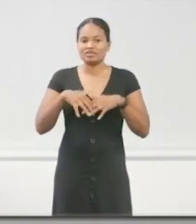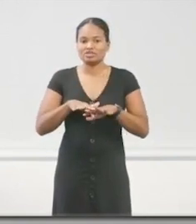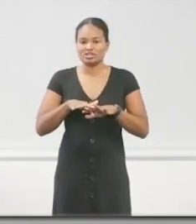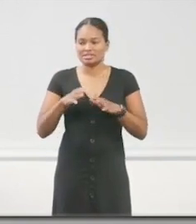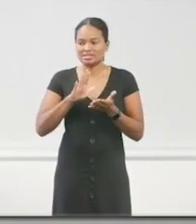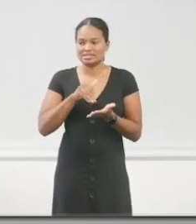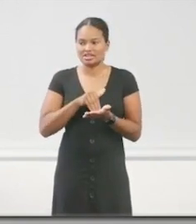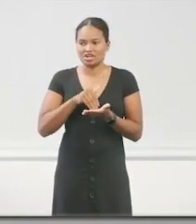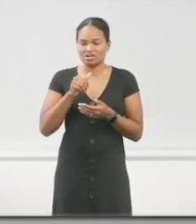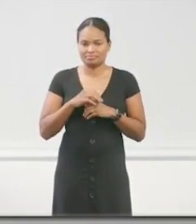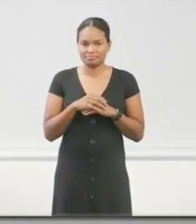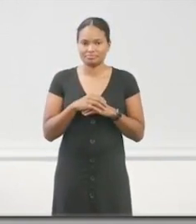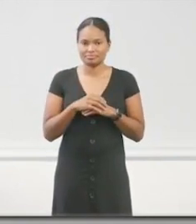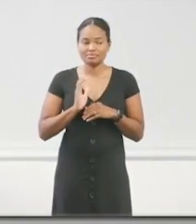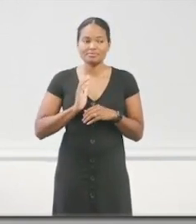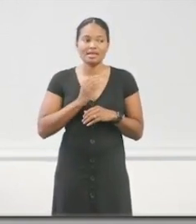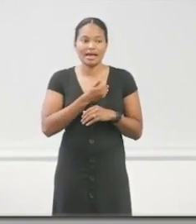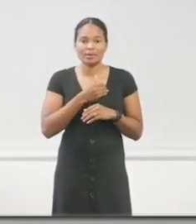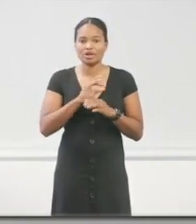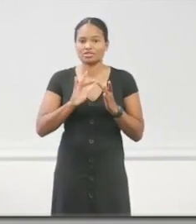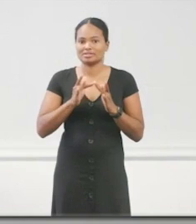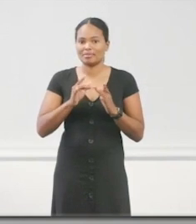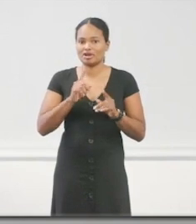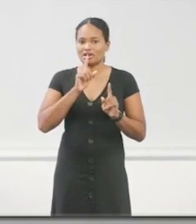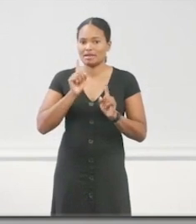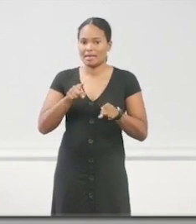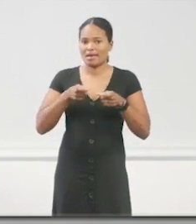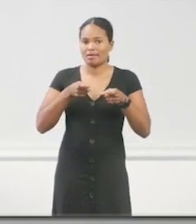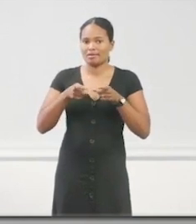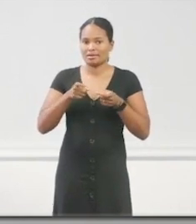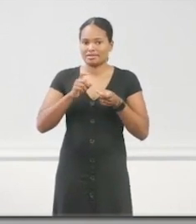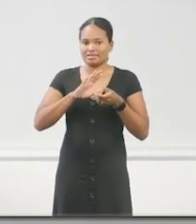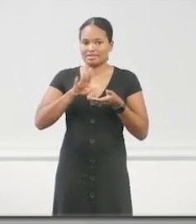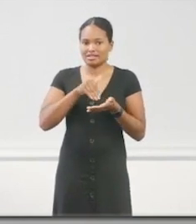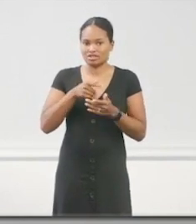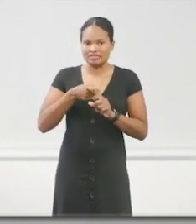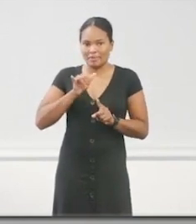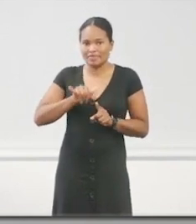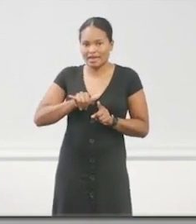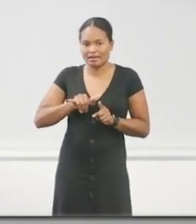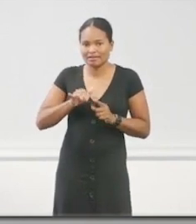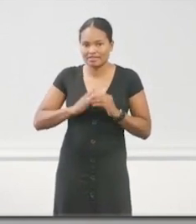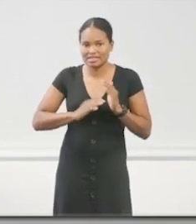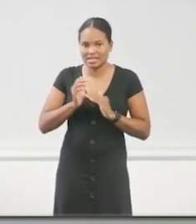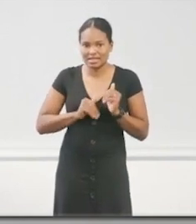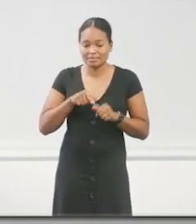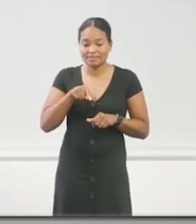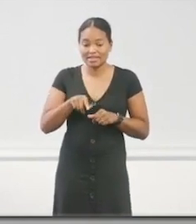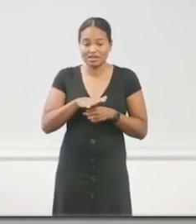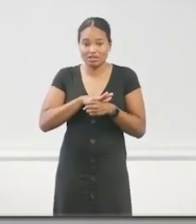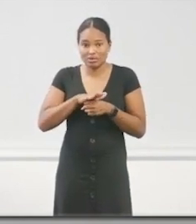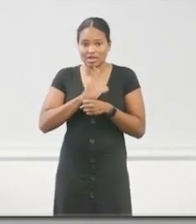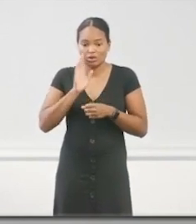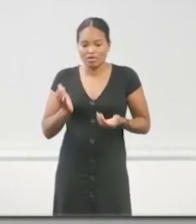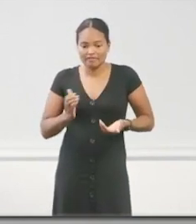Counterterrorism Information Center. Our cyber command center also operates out of this facility. It's the state's location to fuse and share